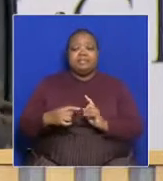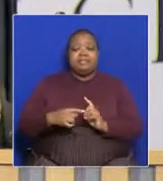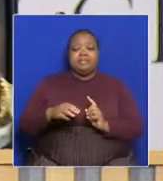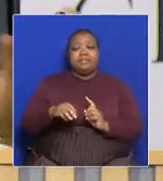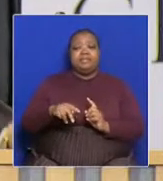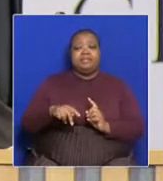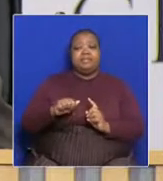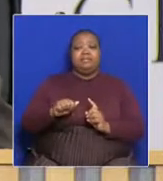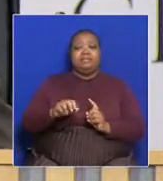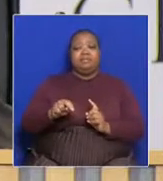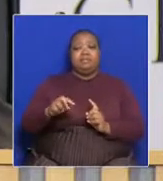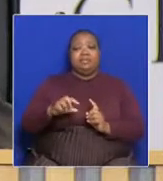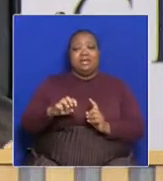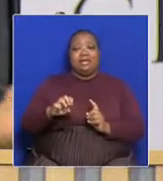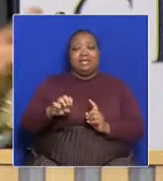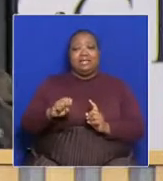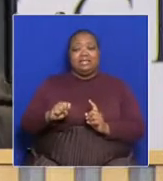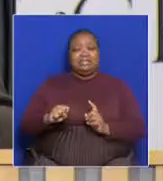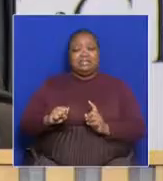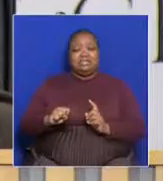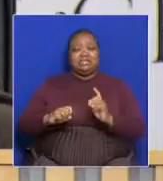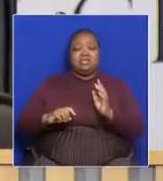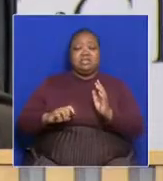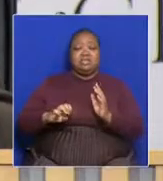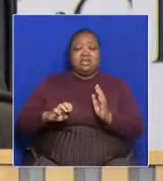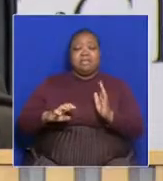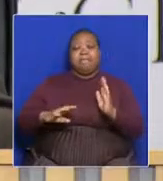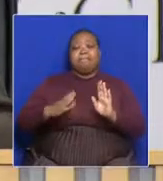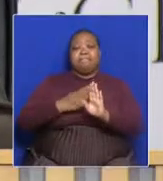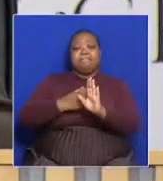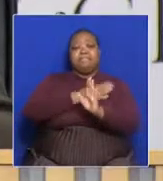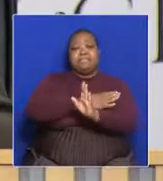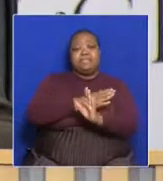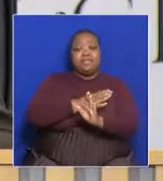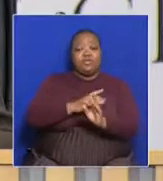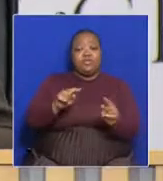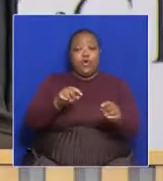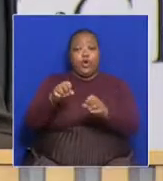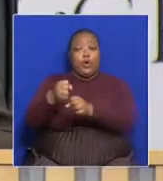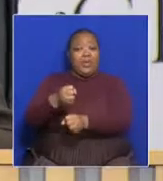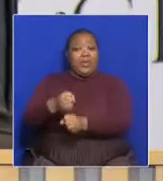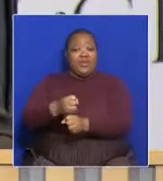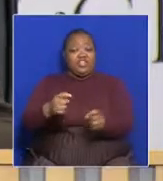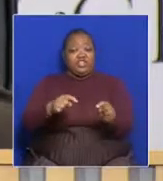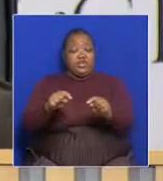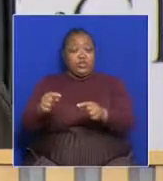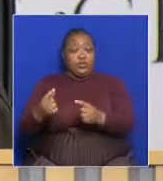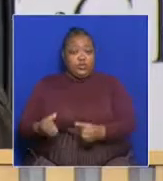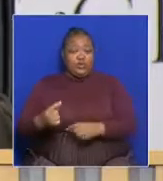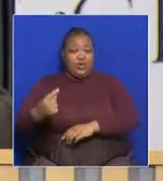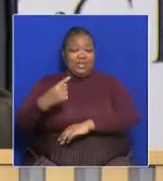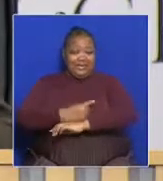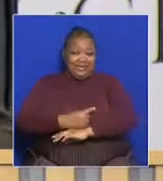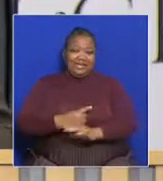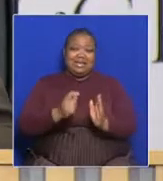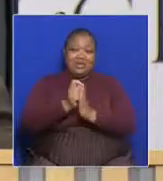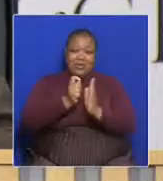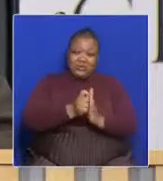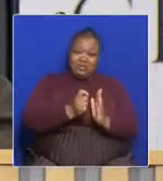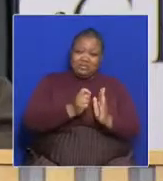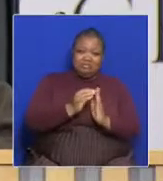notes either prior to the operation or possibly not even on the day, or even it could have been after the actual